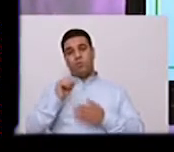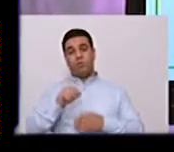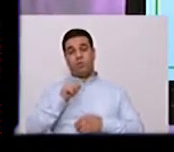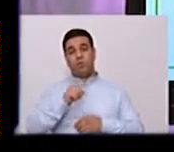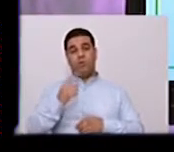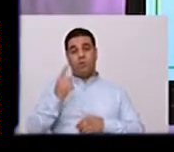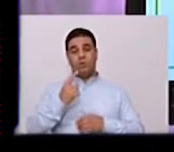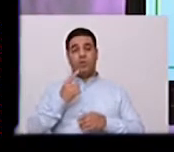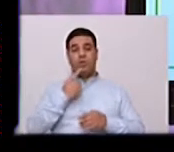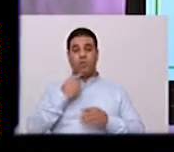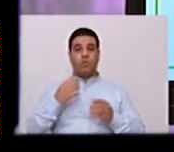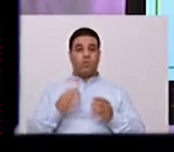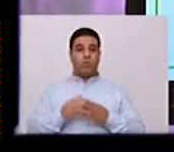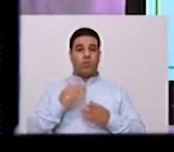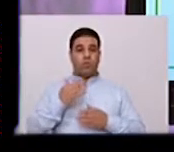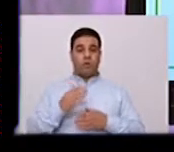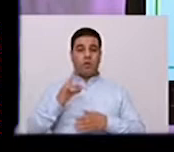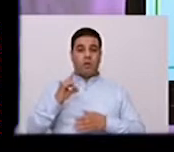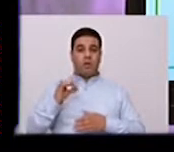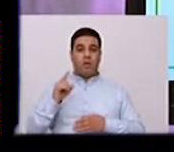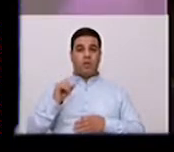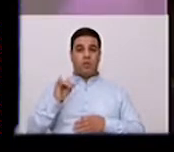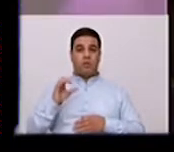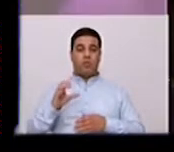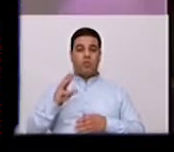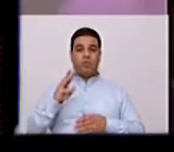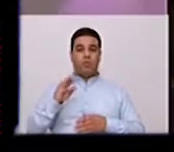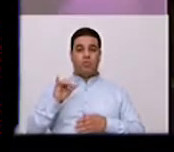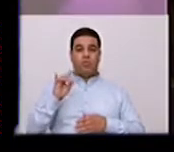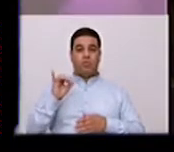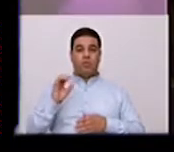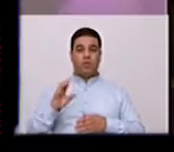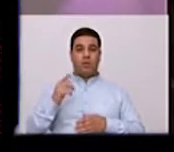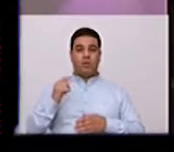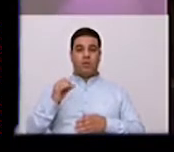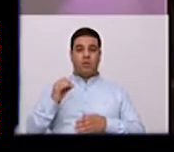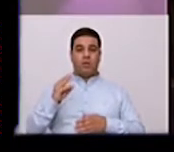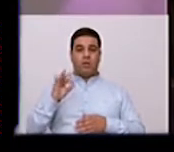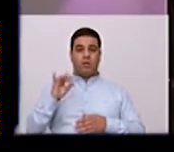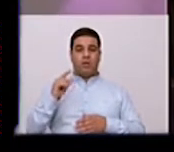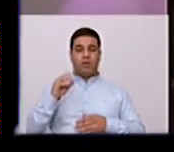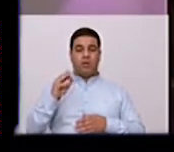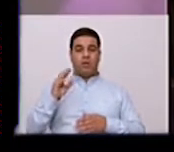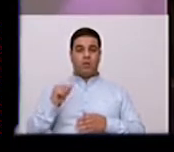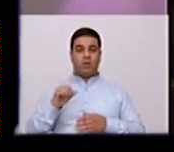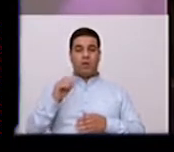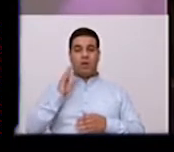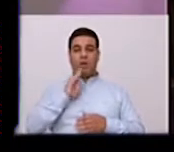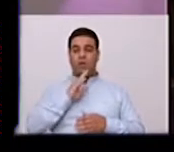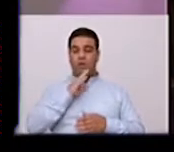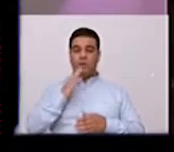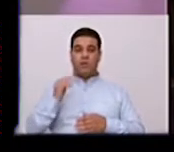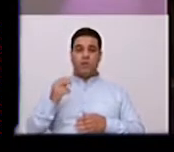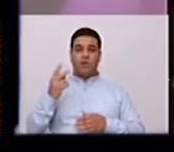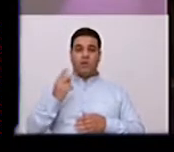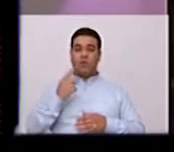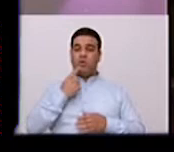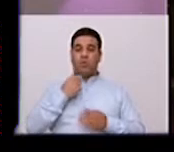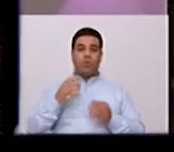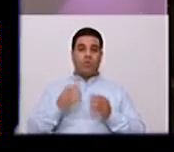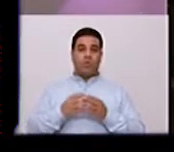birinchi qon guruhli rezus musbat bo'yicha getrozigotali ayol hamda ikkinchi qon